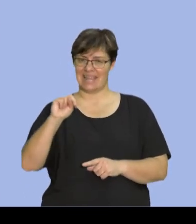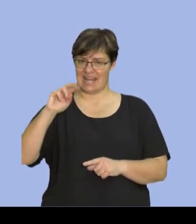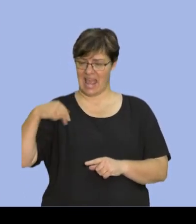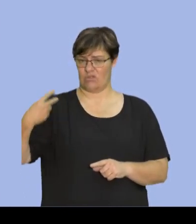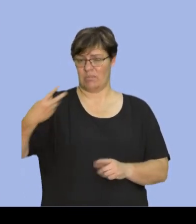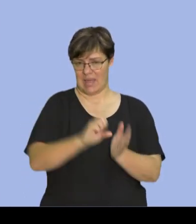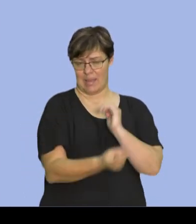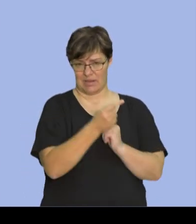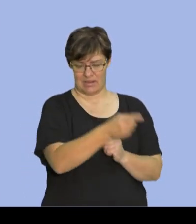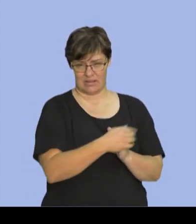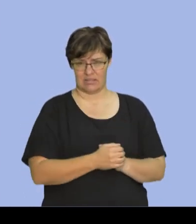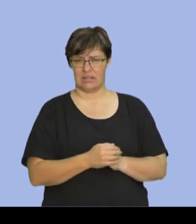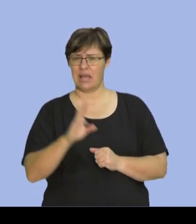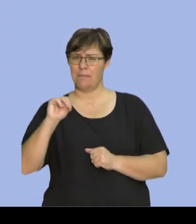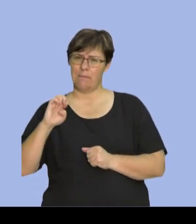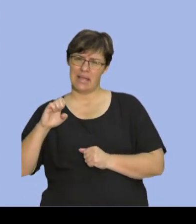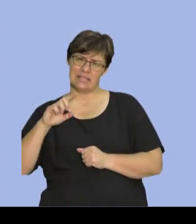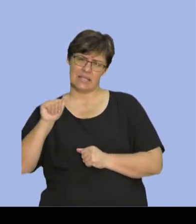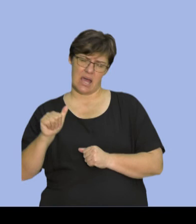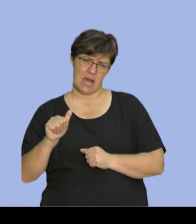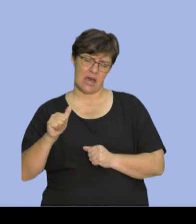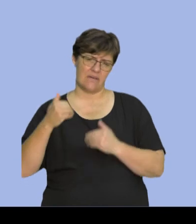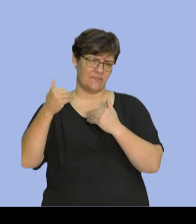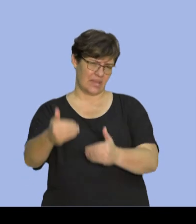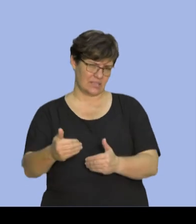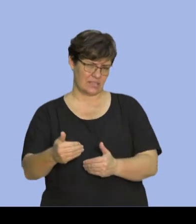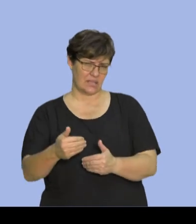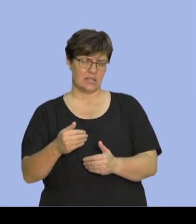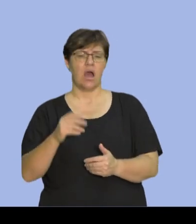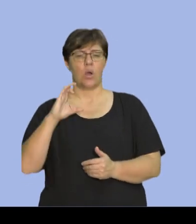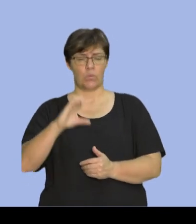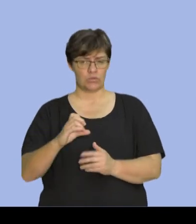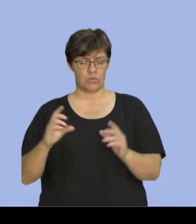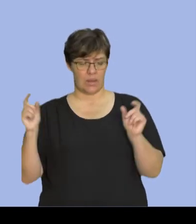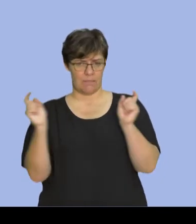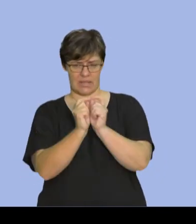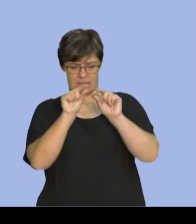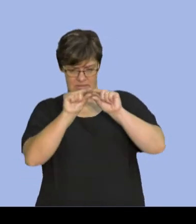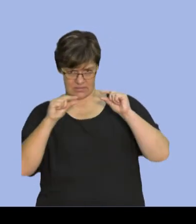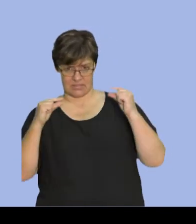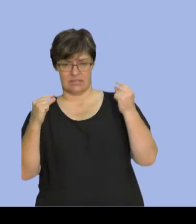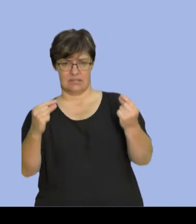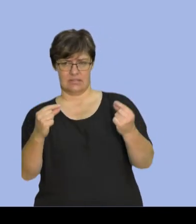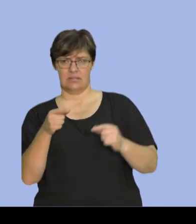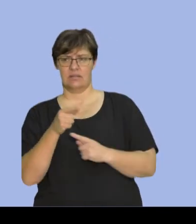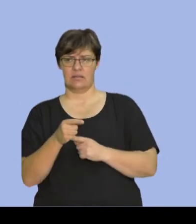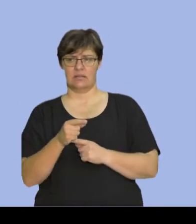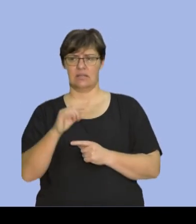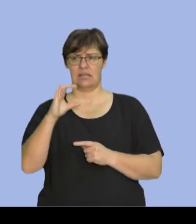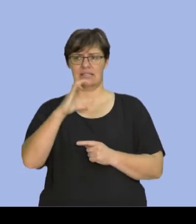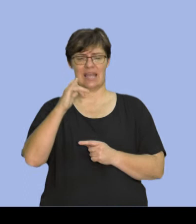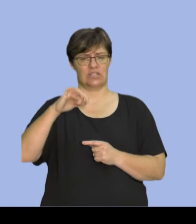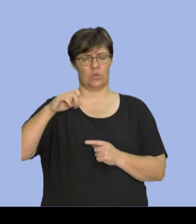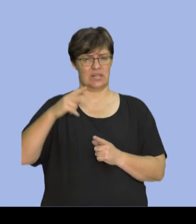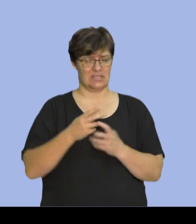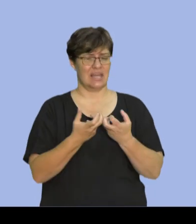occurs. Metaphase is when is identified by the meeting of the chromosomes along the equator. Cytokinesis is